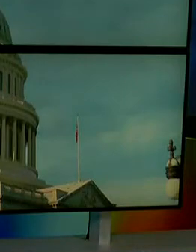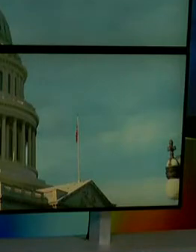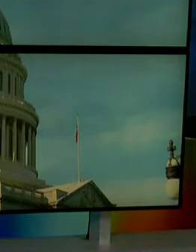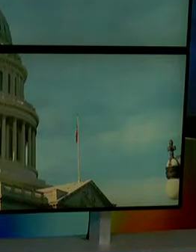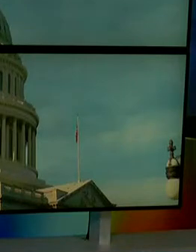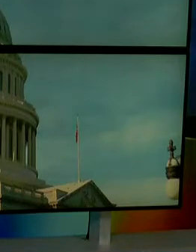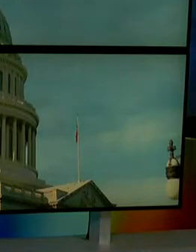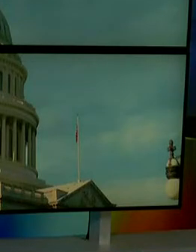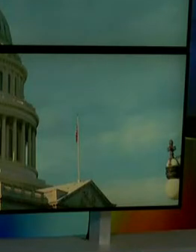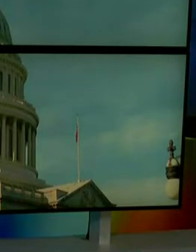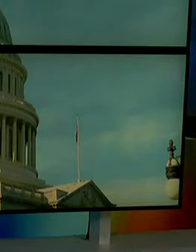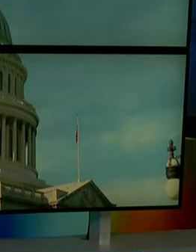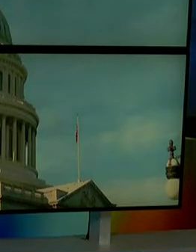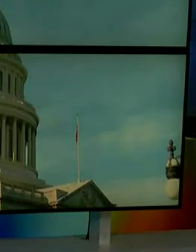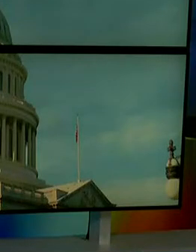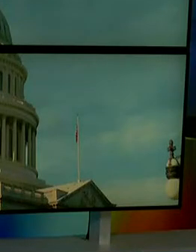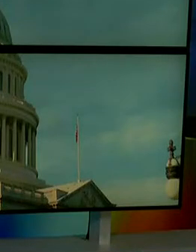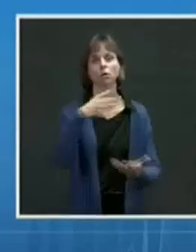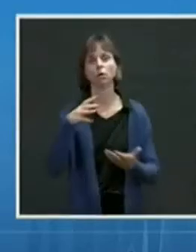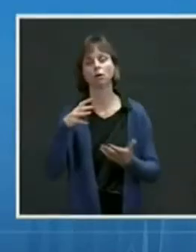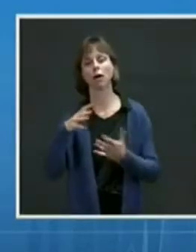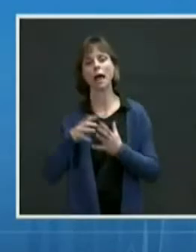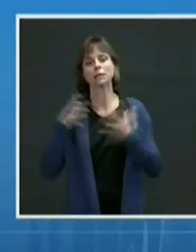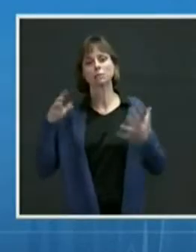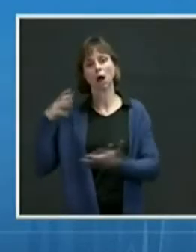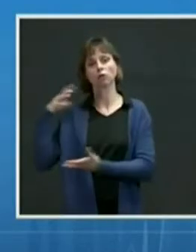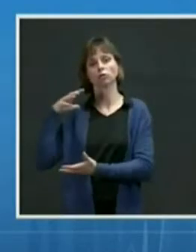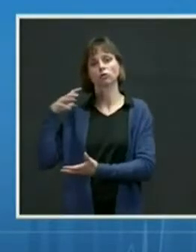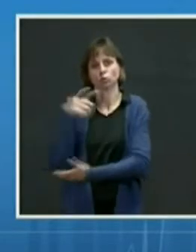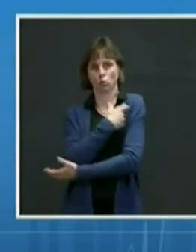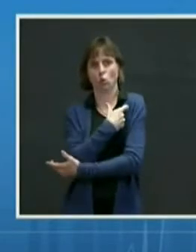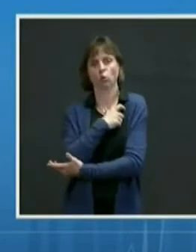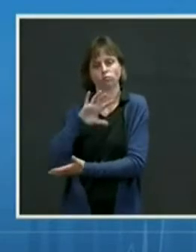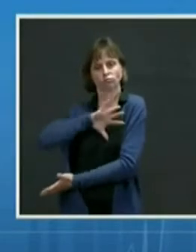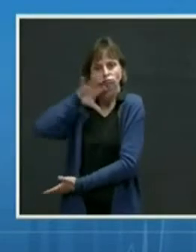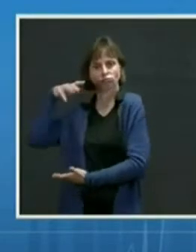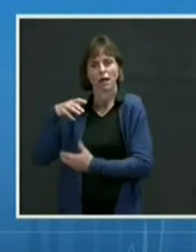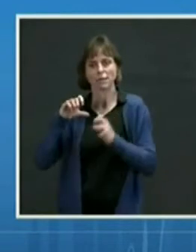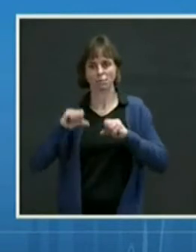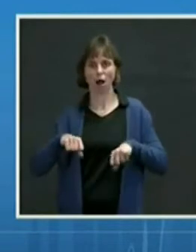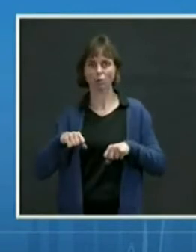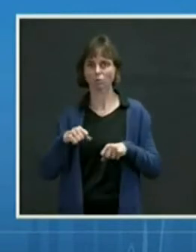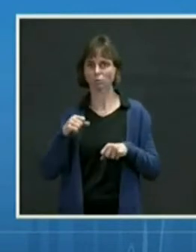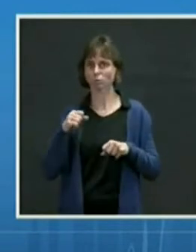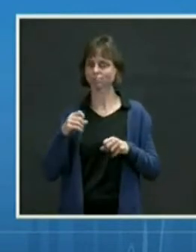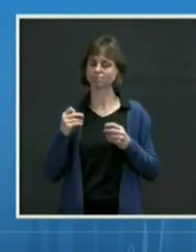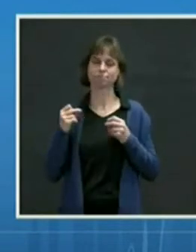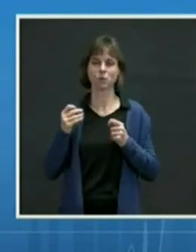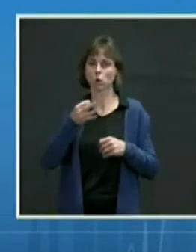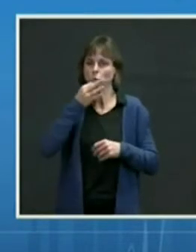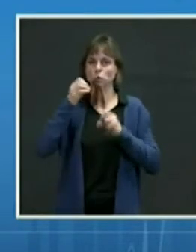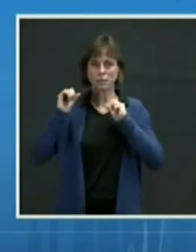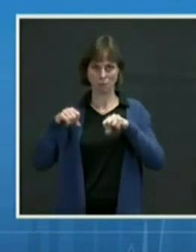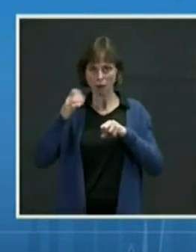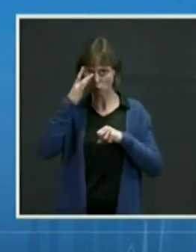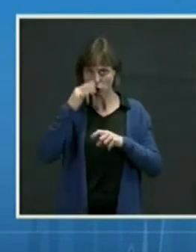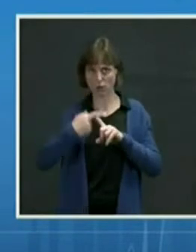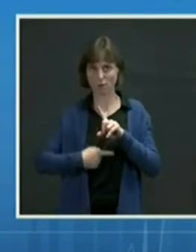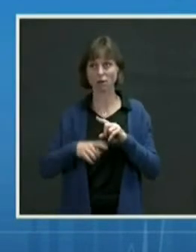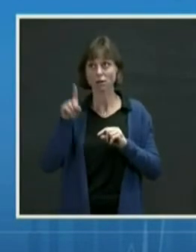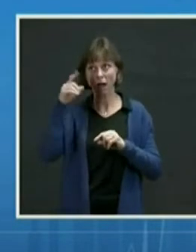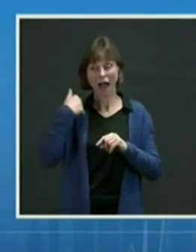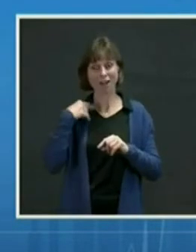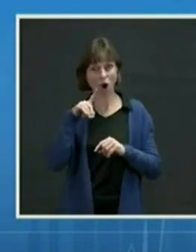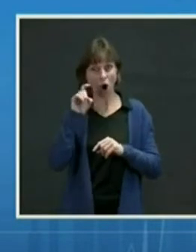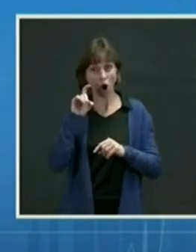likely authorized by the FDA. I want to be clear that Johnson & Johnson has a 100 million commitment for the end of